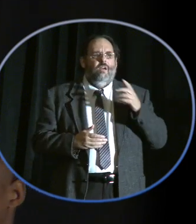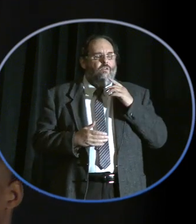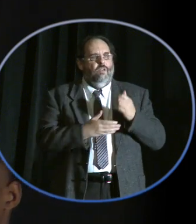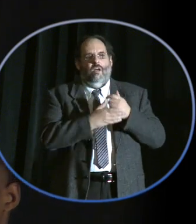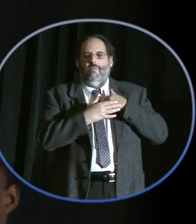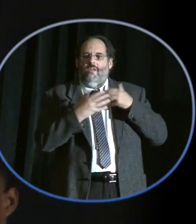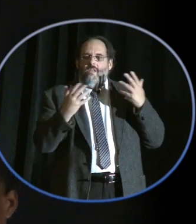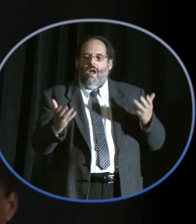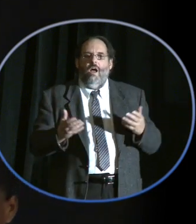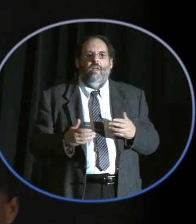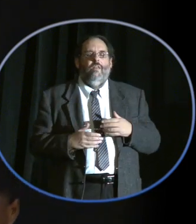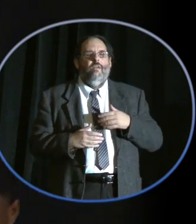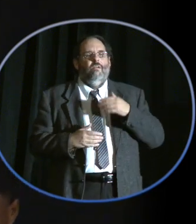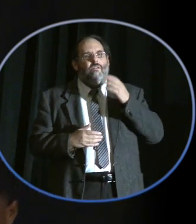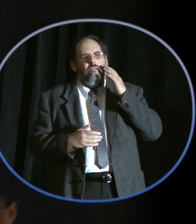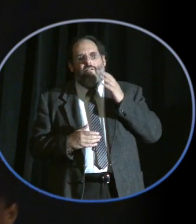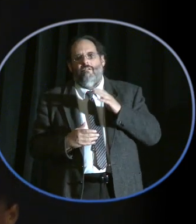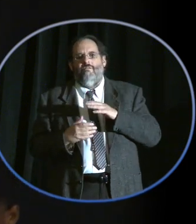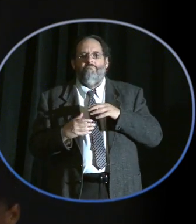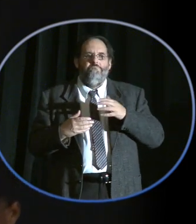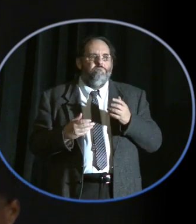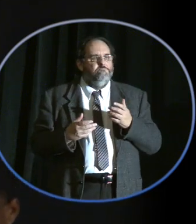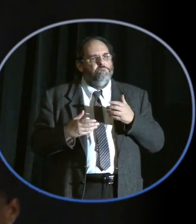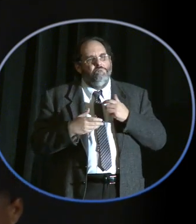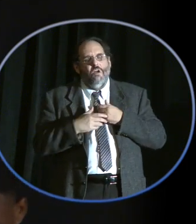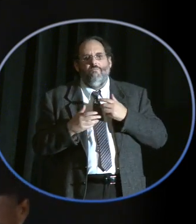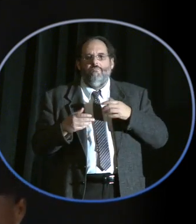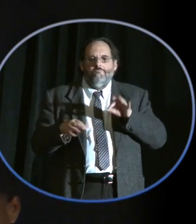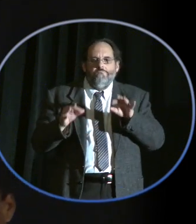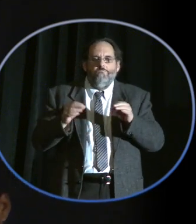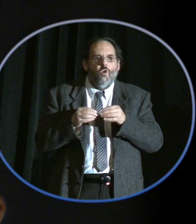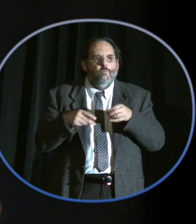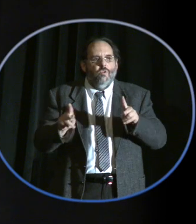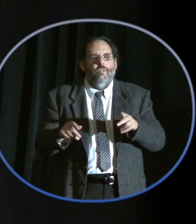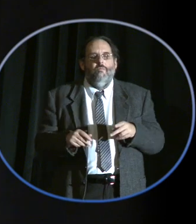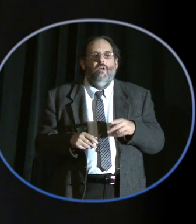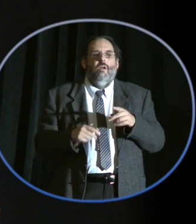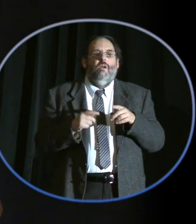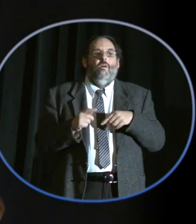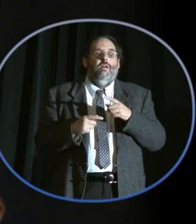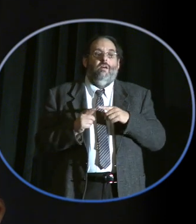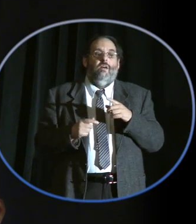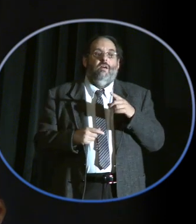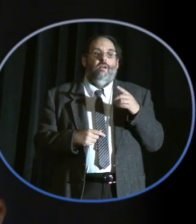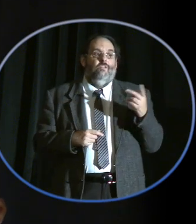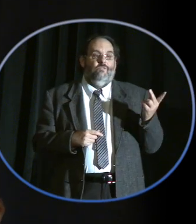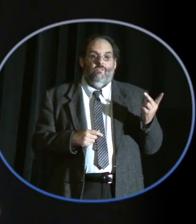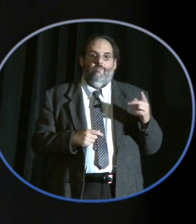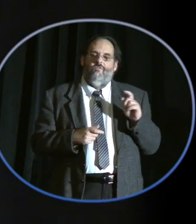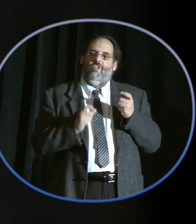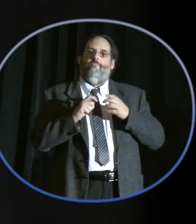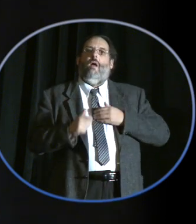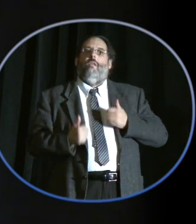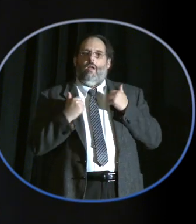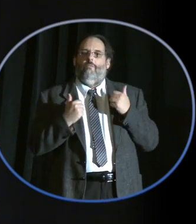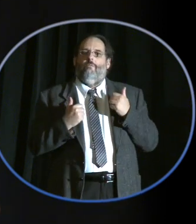a lot, you know, gave me more opportunities, but one thing I can say is Dr. Bunley and them changed